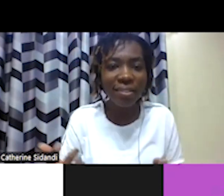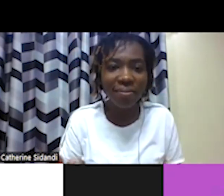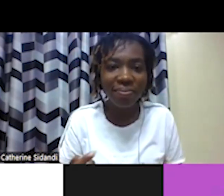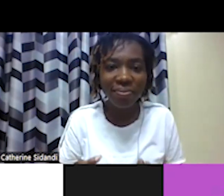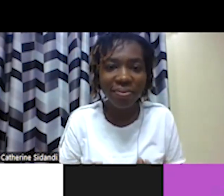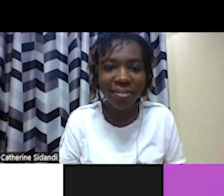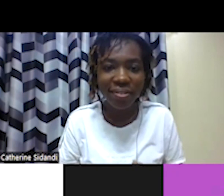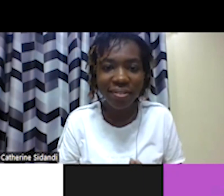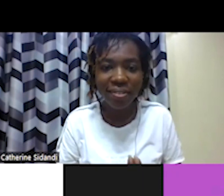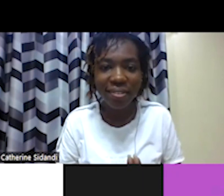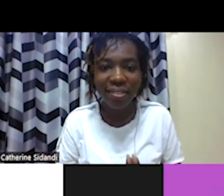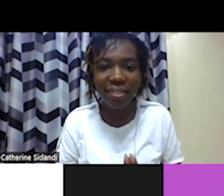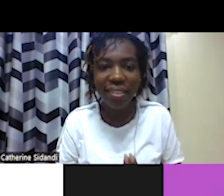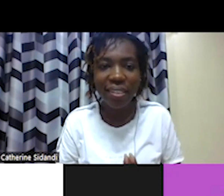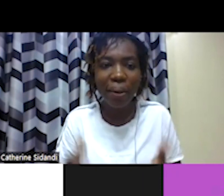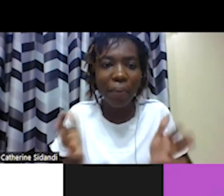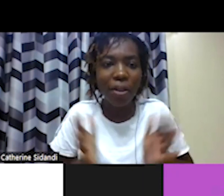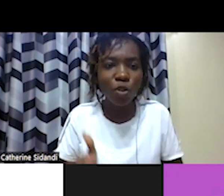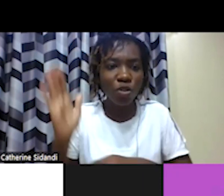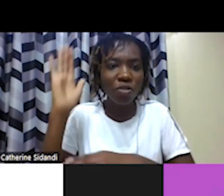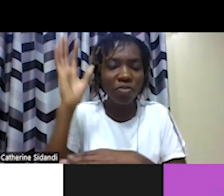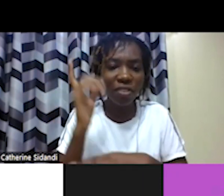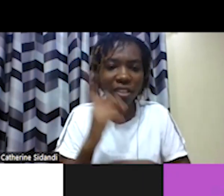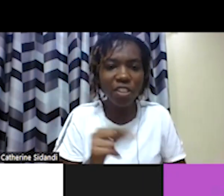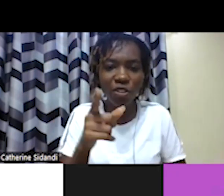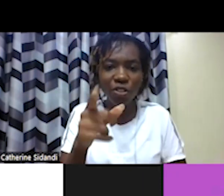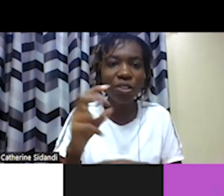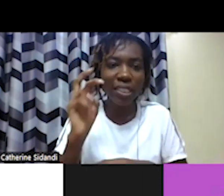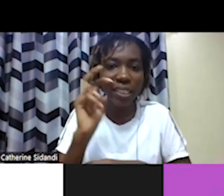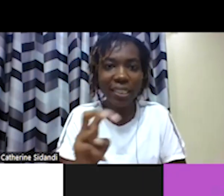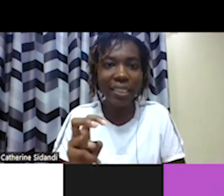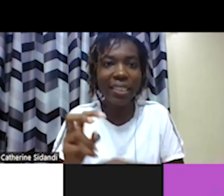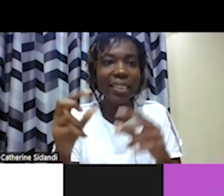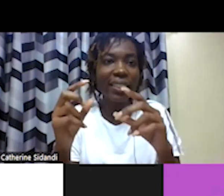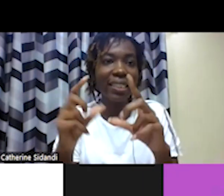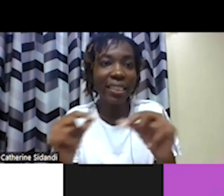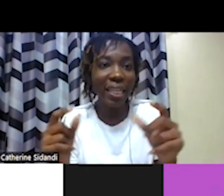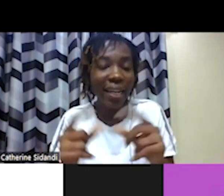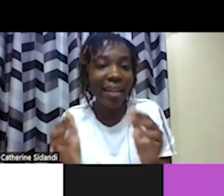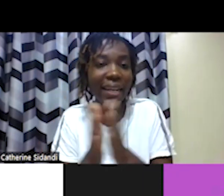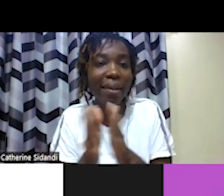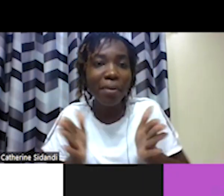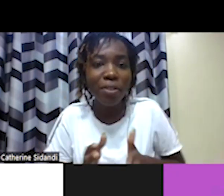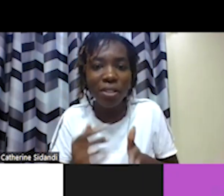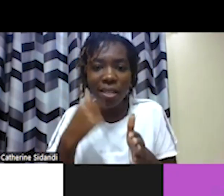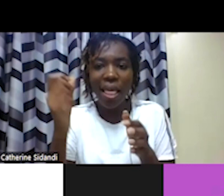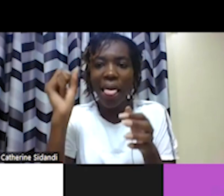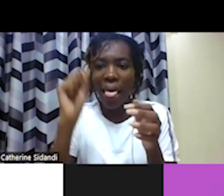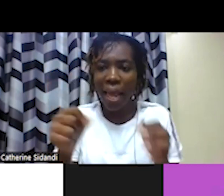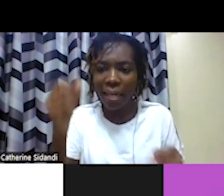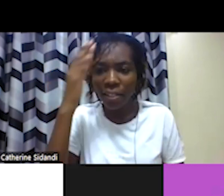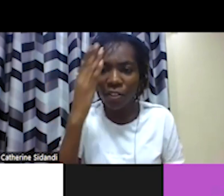has his hand up. Okay, you can type on the chat. Yes, somebody says yes, you know her.